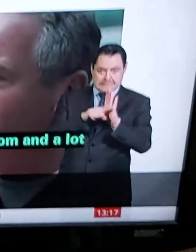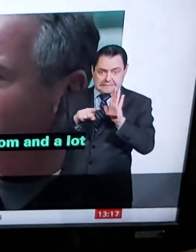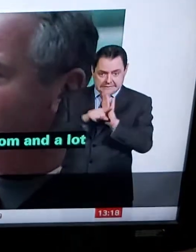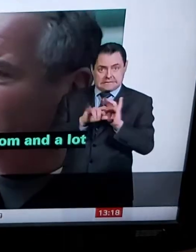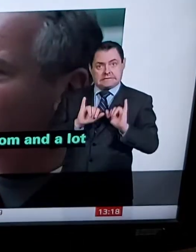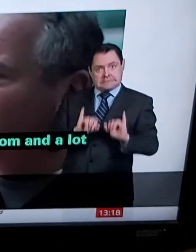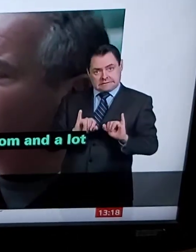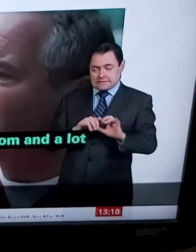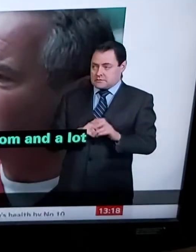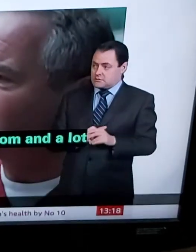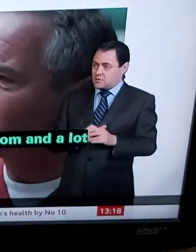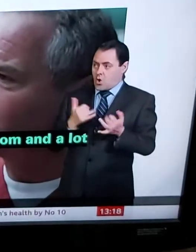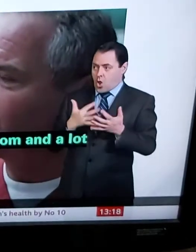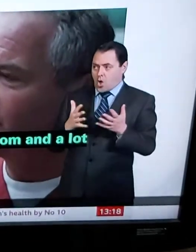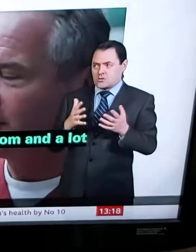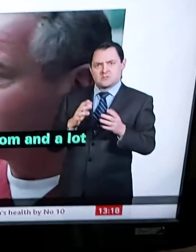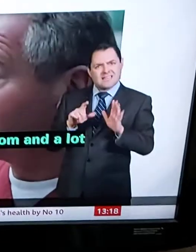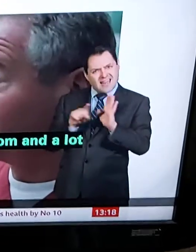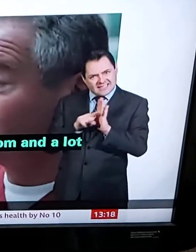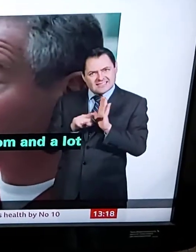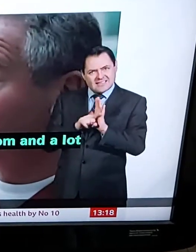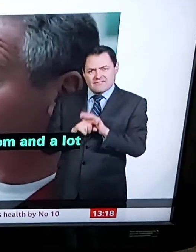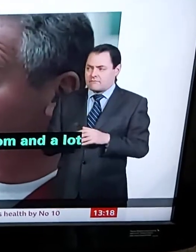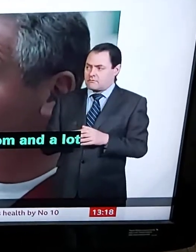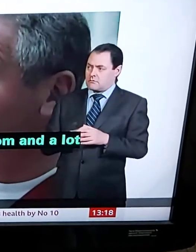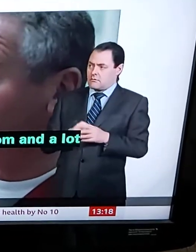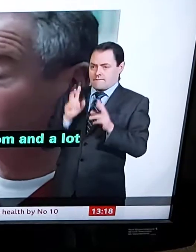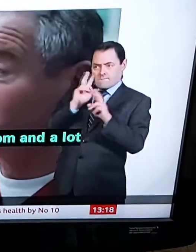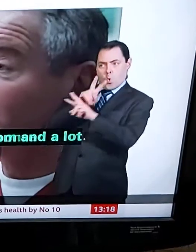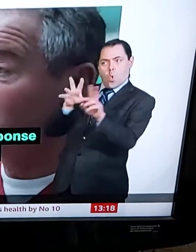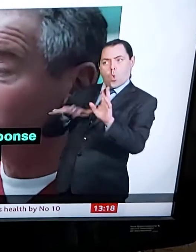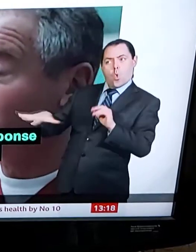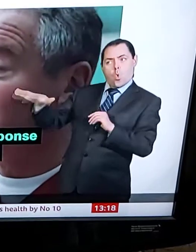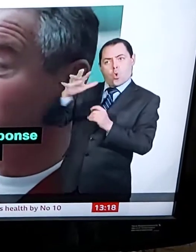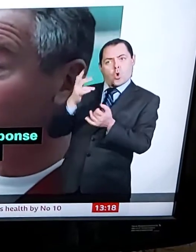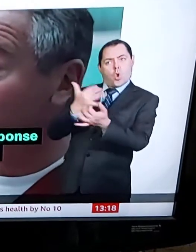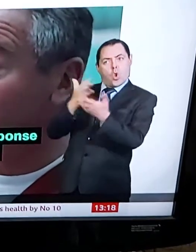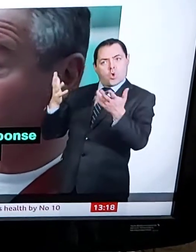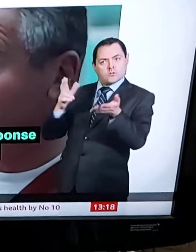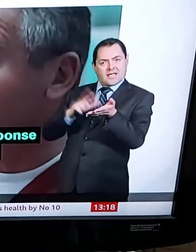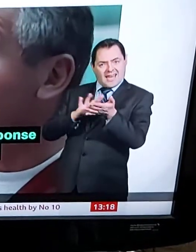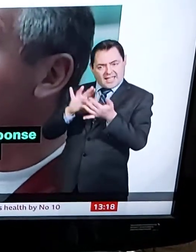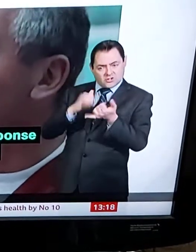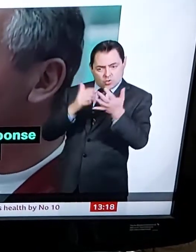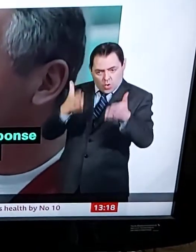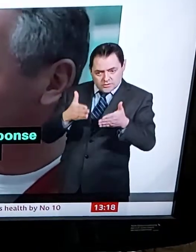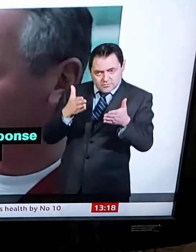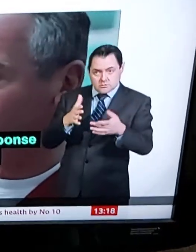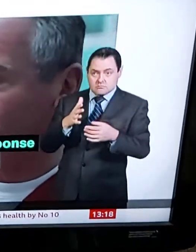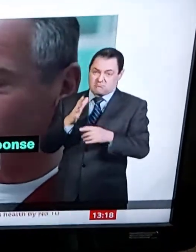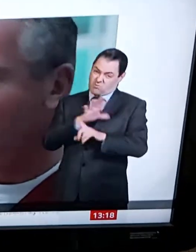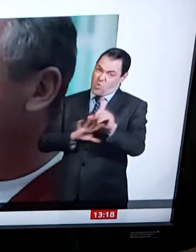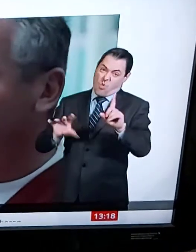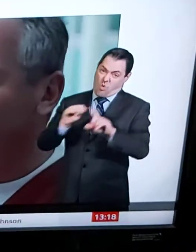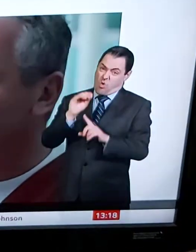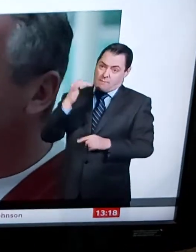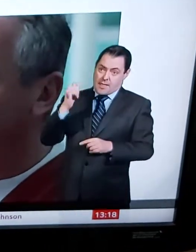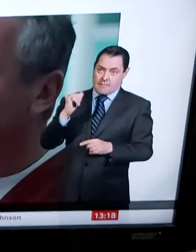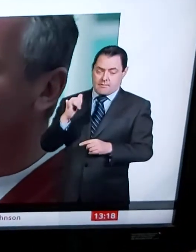gloom and a lot of negative stories. But if you look at the response of a lot of NHS hospitals, if not all NHS hospitals,